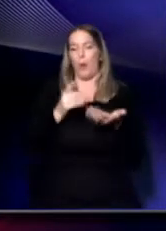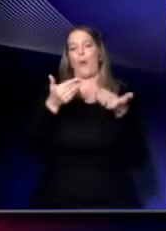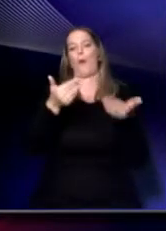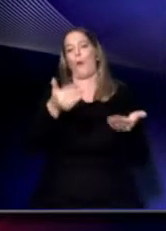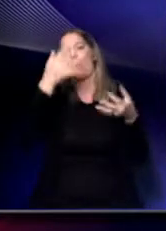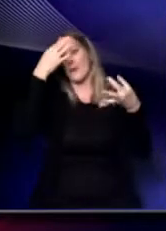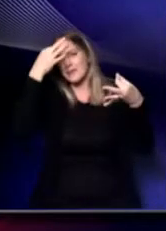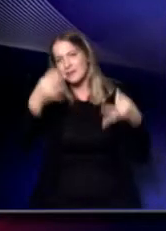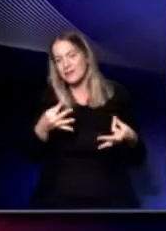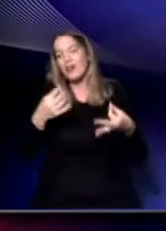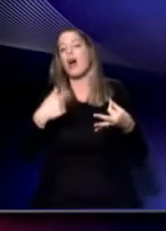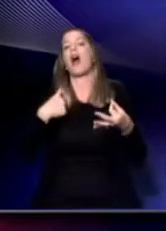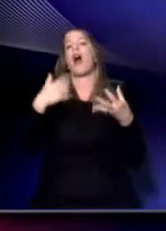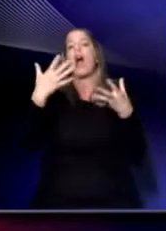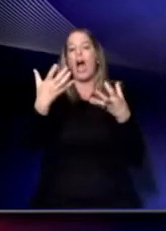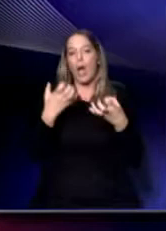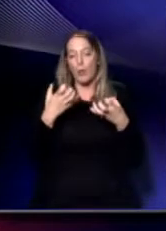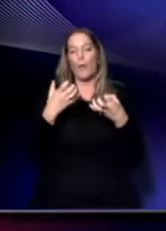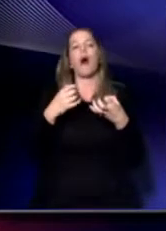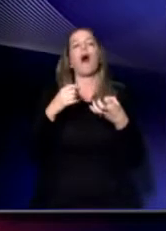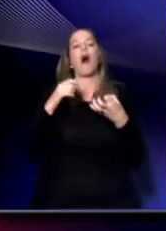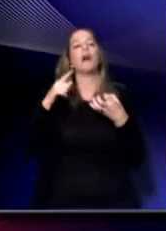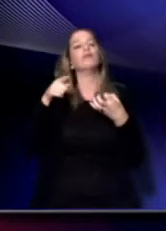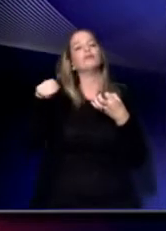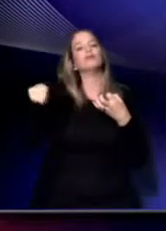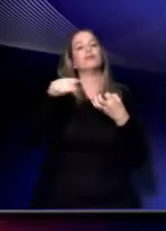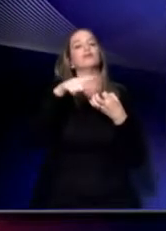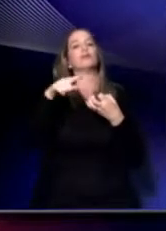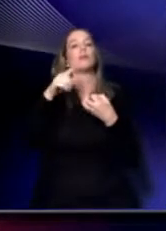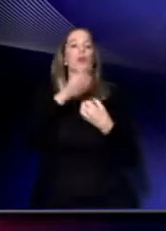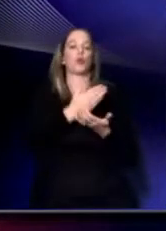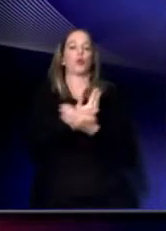and Mr. Baronzini, as well as Cheryl and myself.